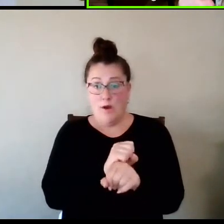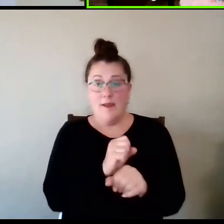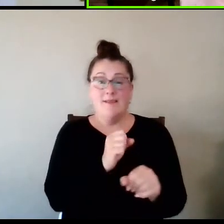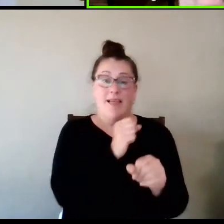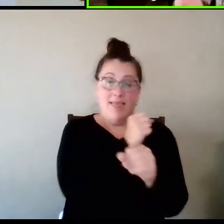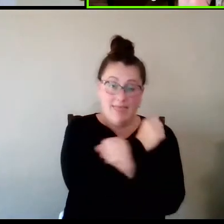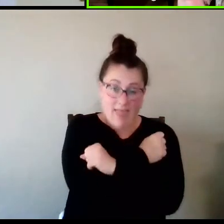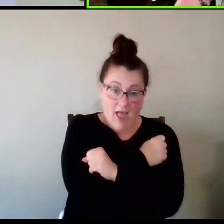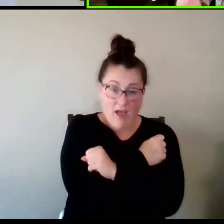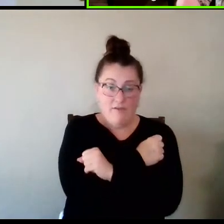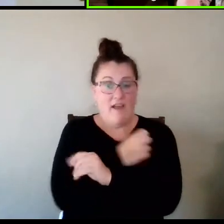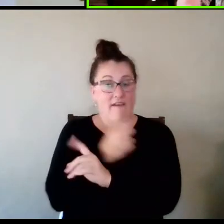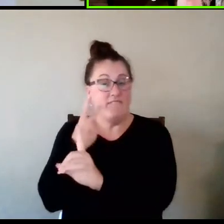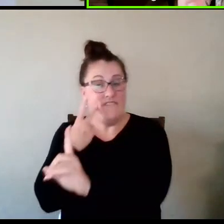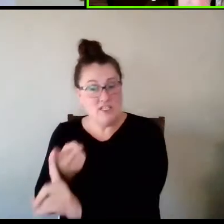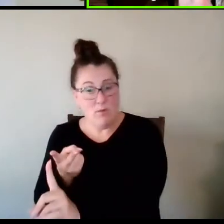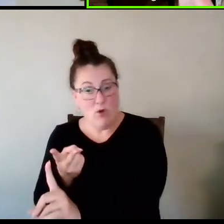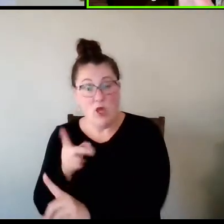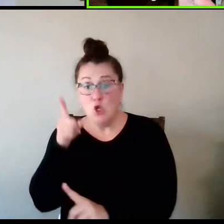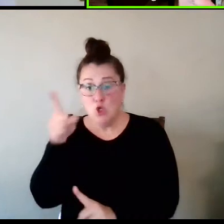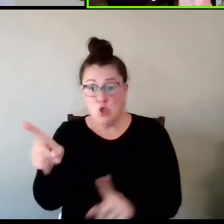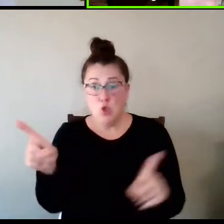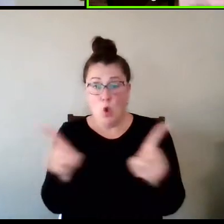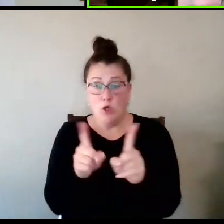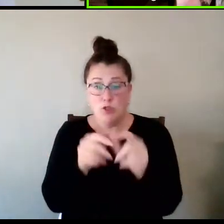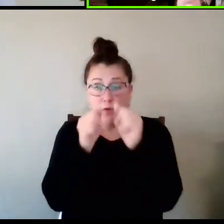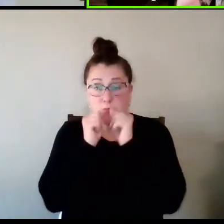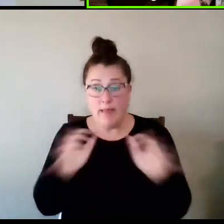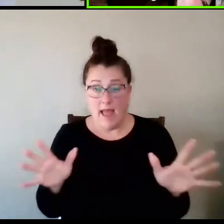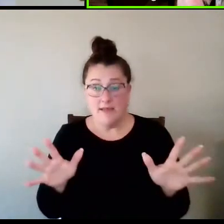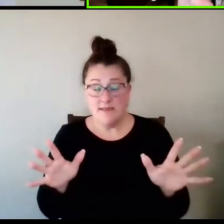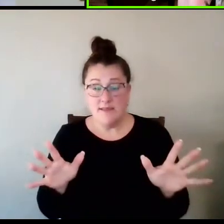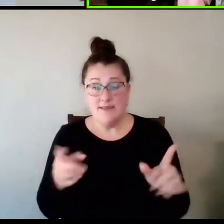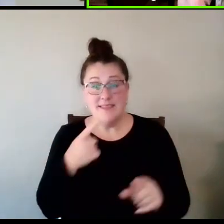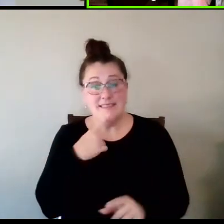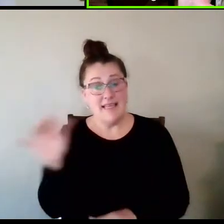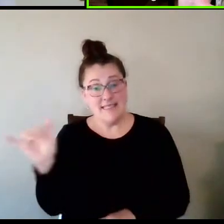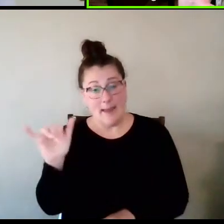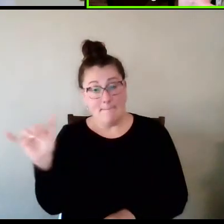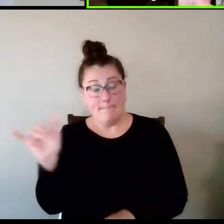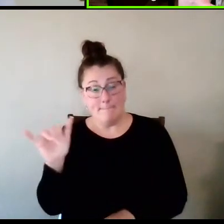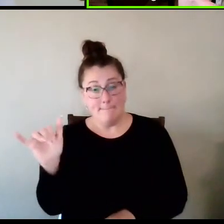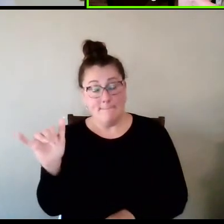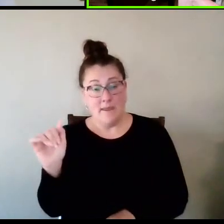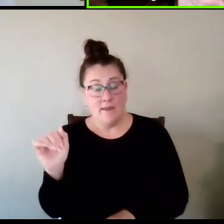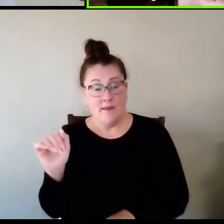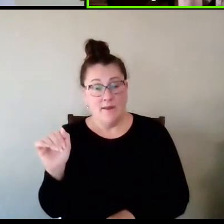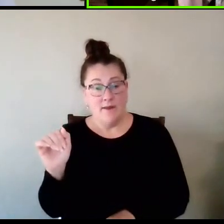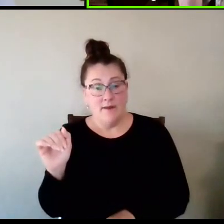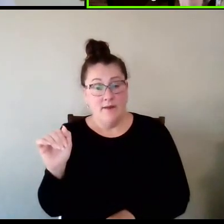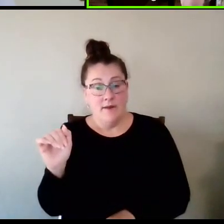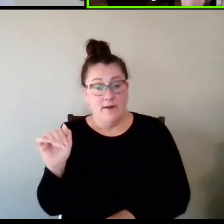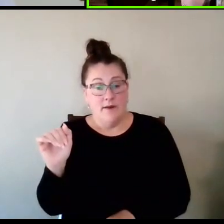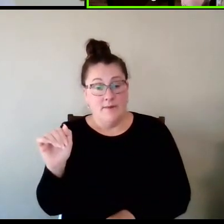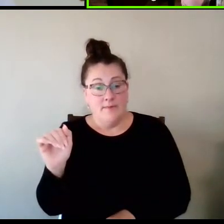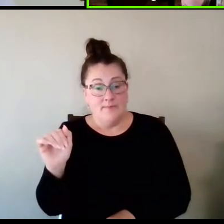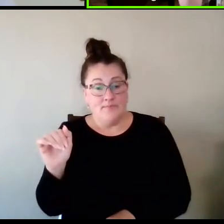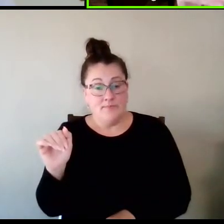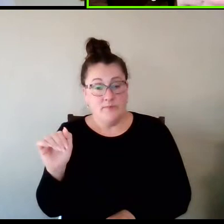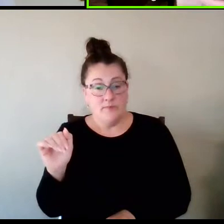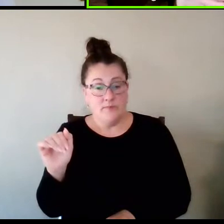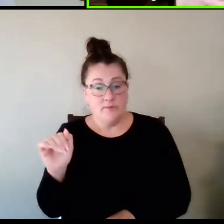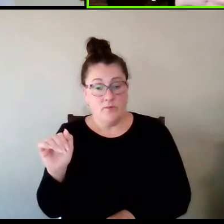and you've been very blessed to be able to say the same. There is